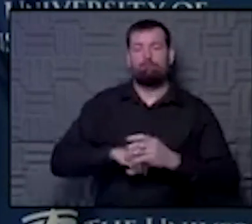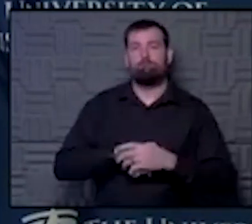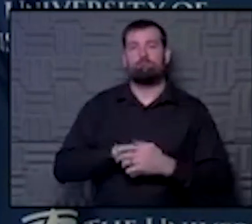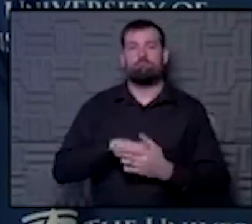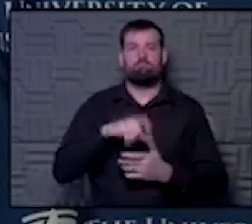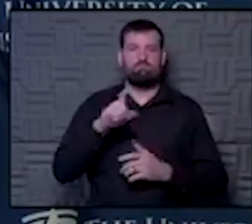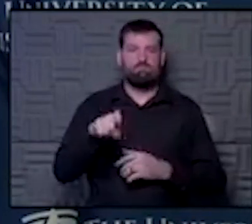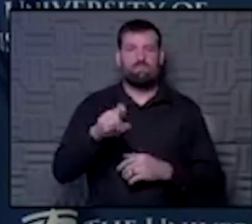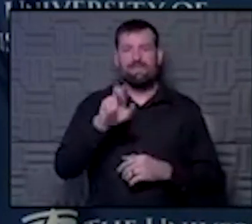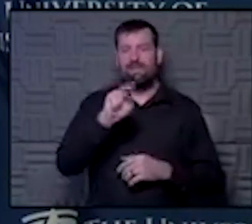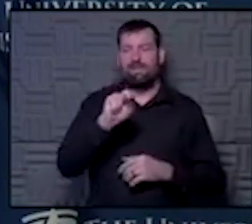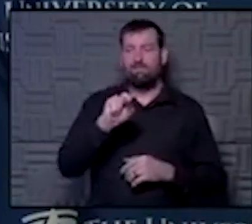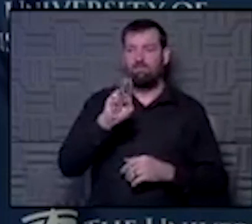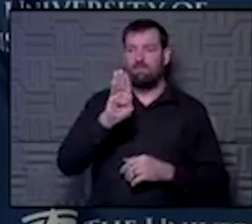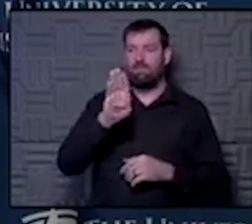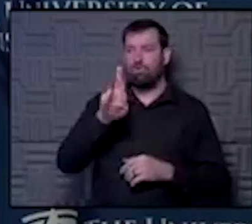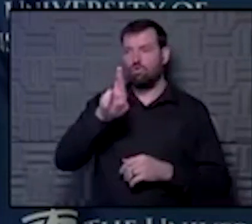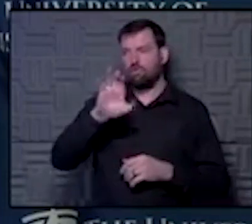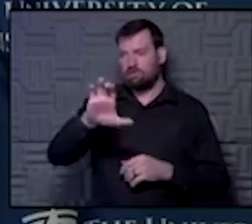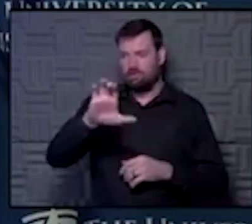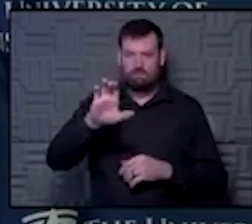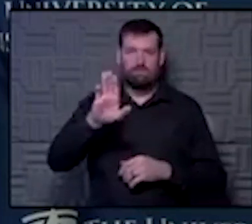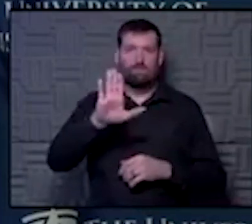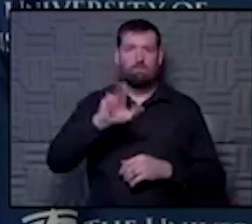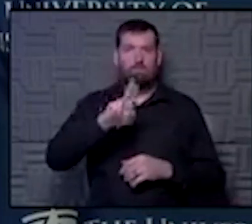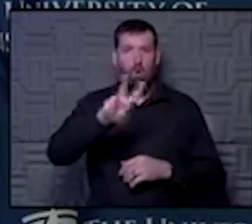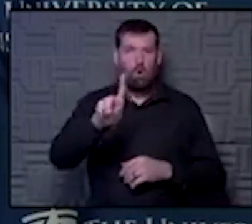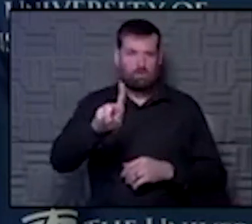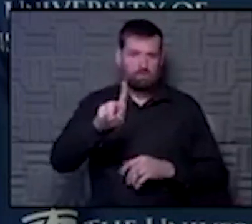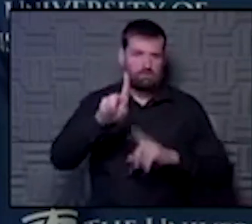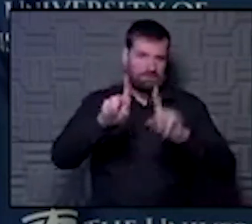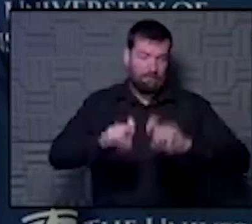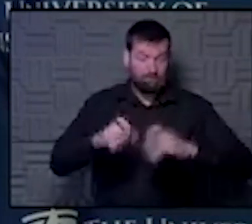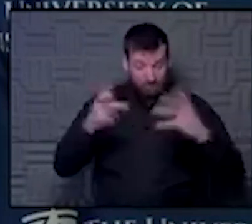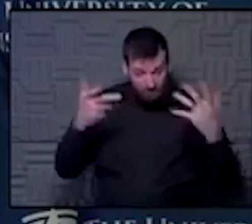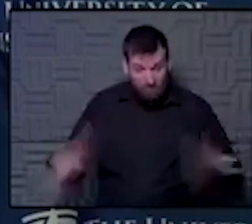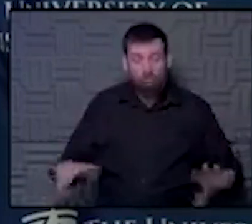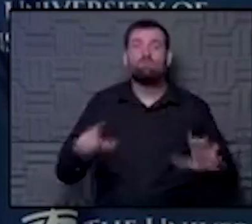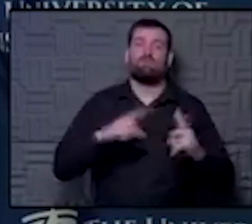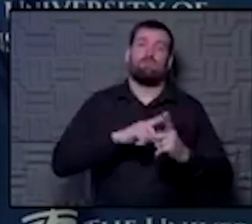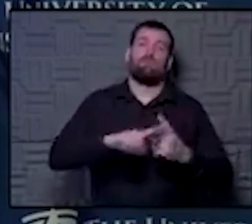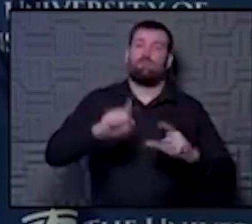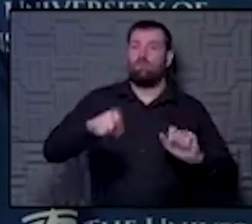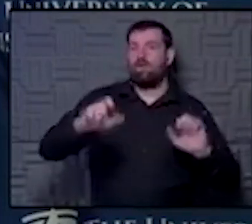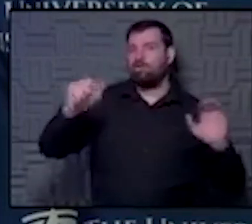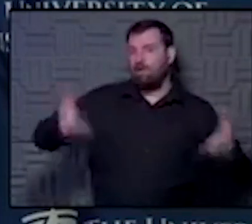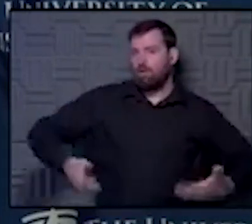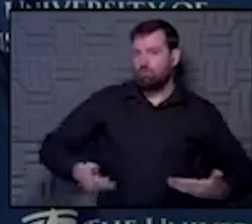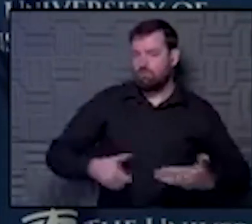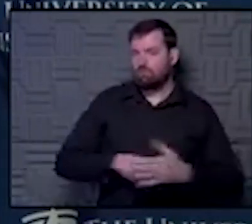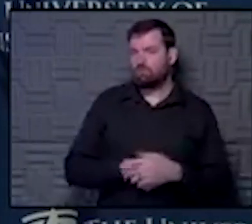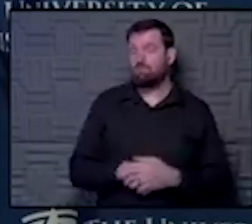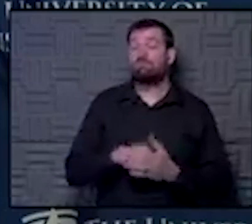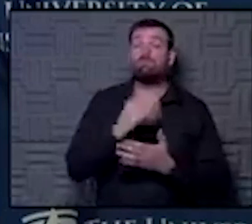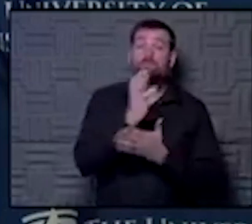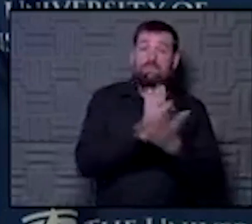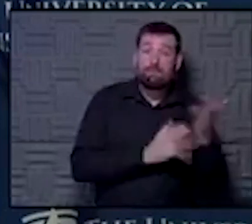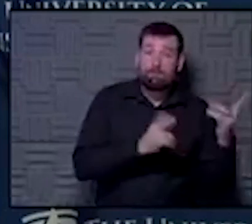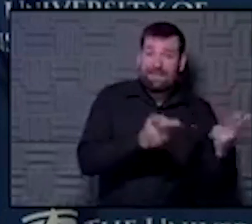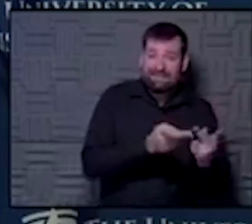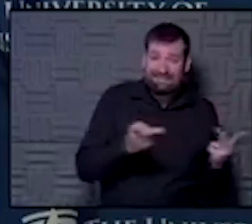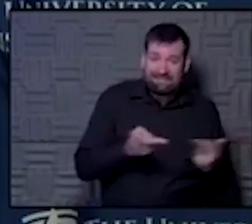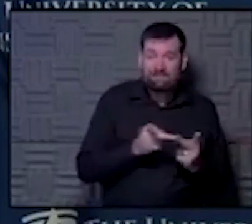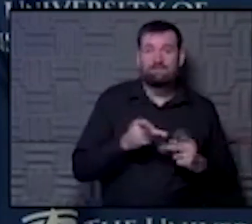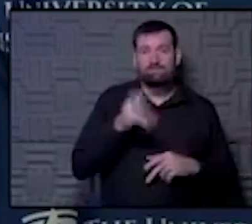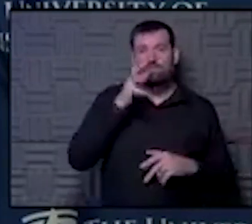the NBRC board exam, and once you pass that one, you can get hired. And some places they hire you before you